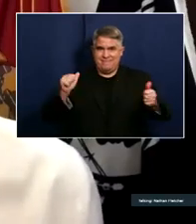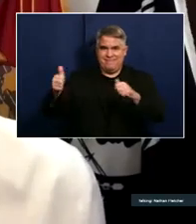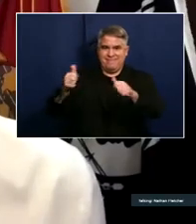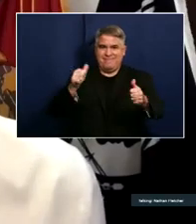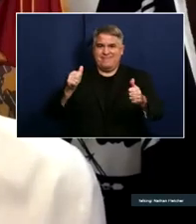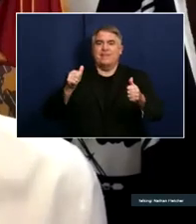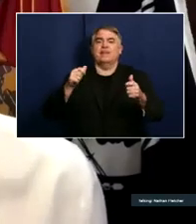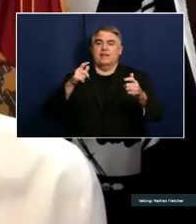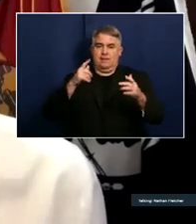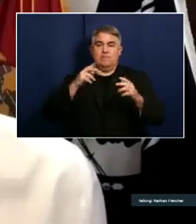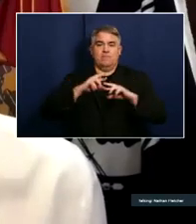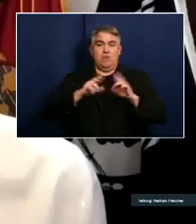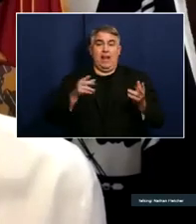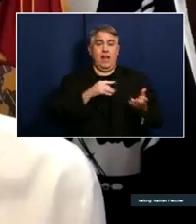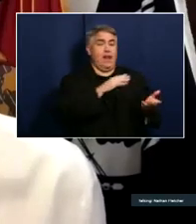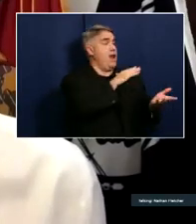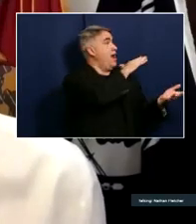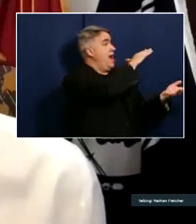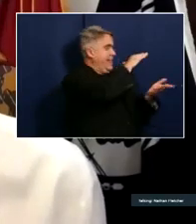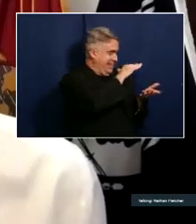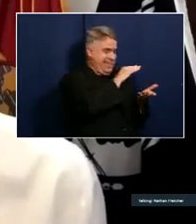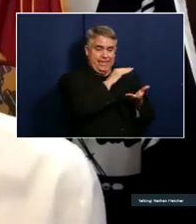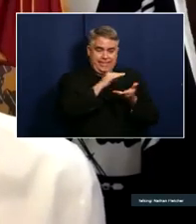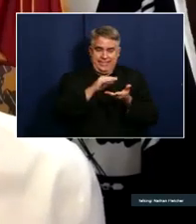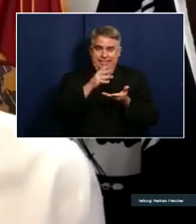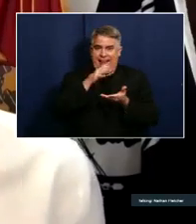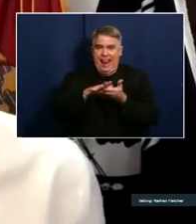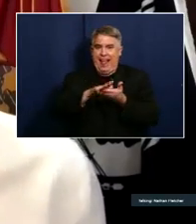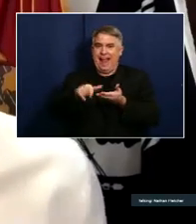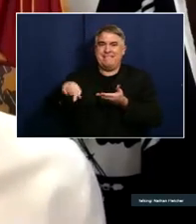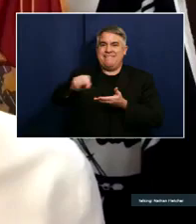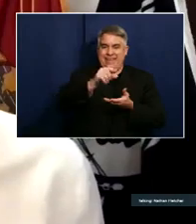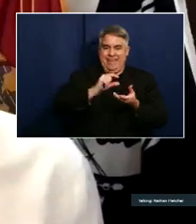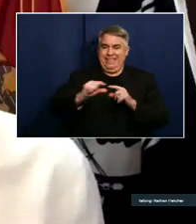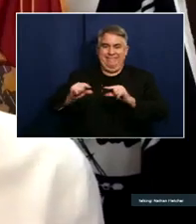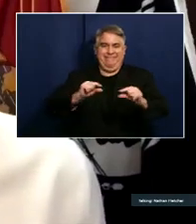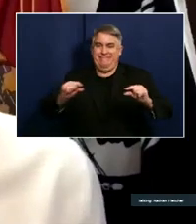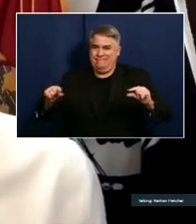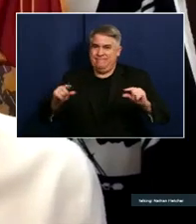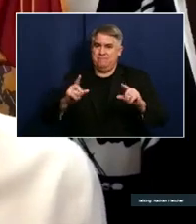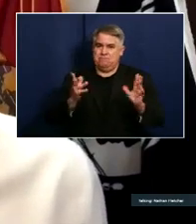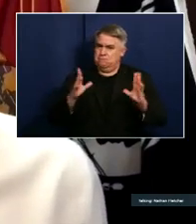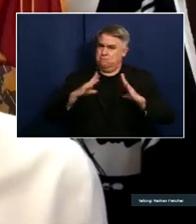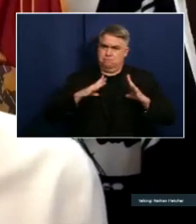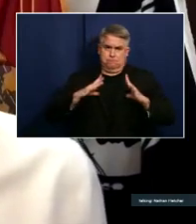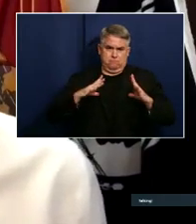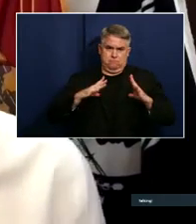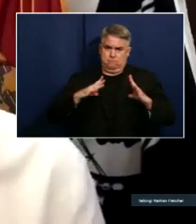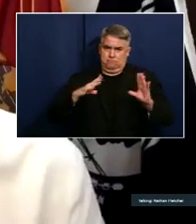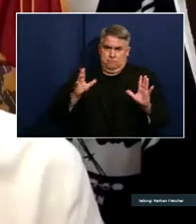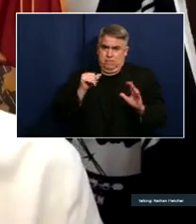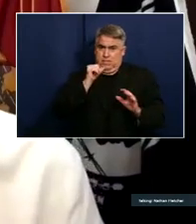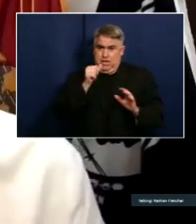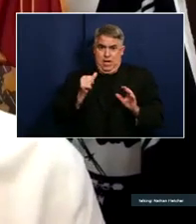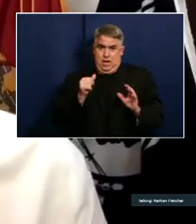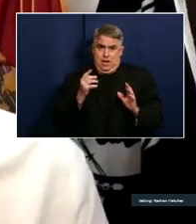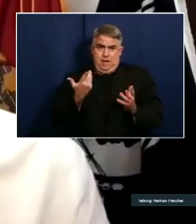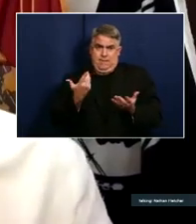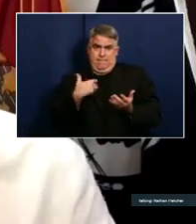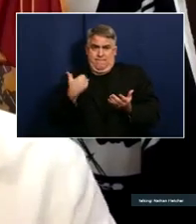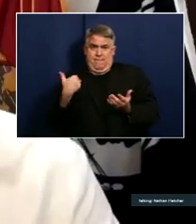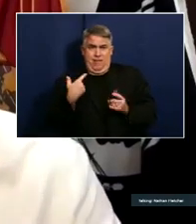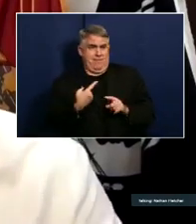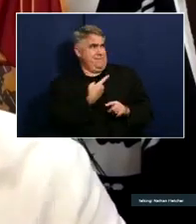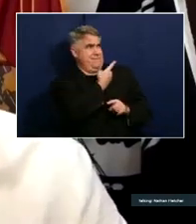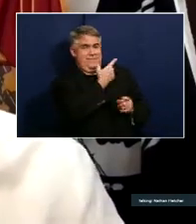of vaccines. And the availability of vaccines really is entirely out of our control. The manufacturers